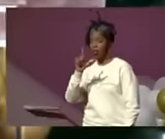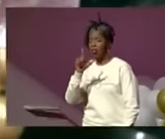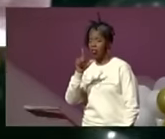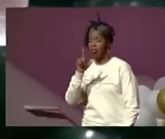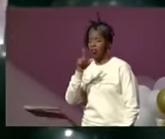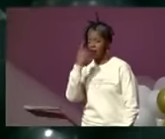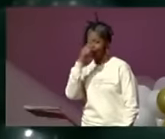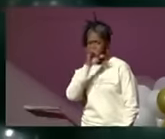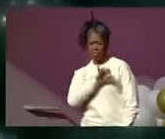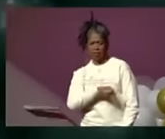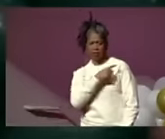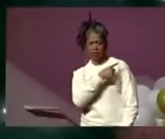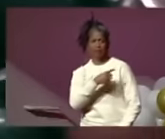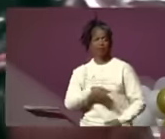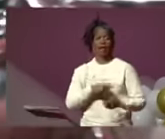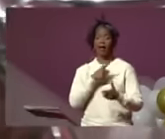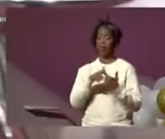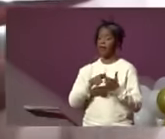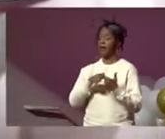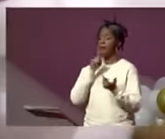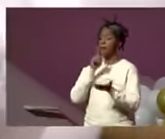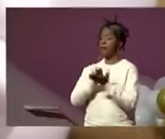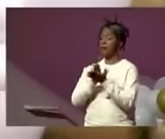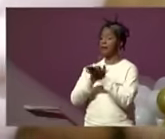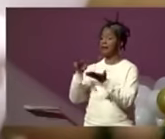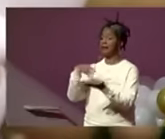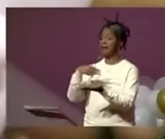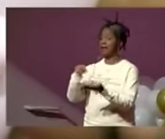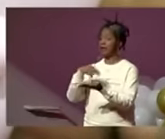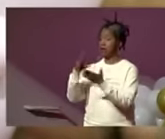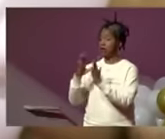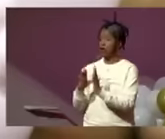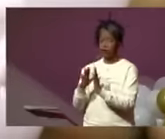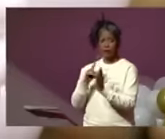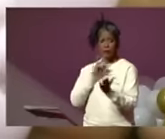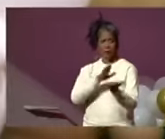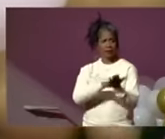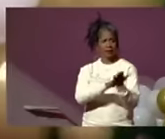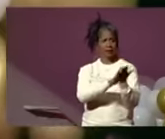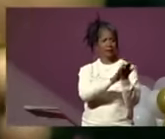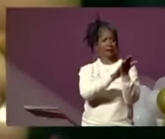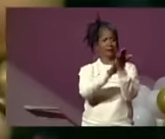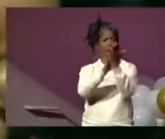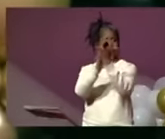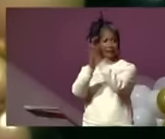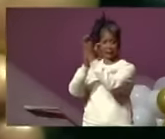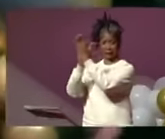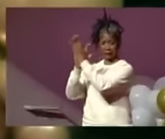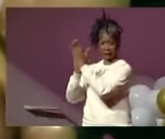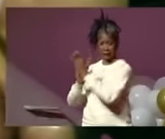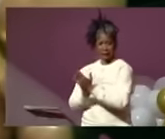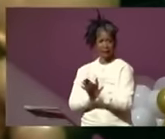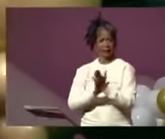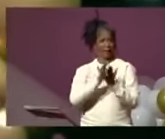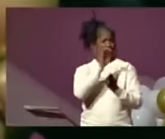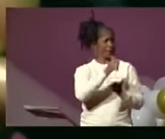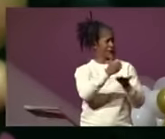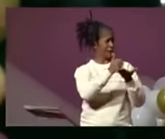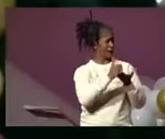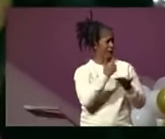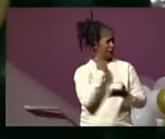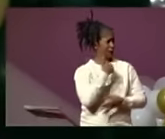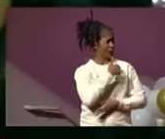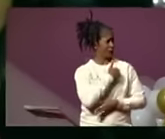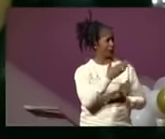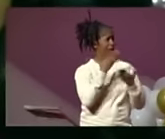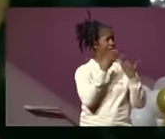you so much. And did the praise dancers do the thing or what? Those praise dancers ushered us into God's